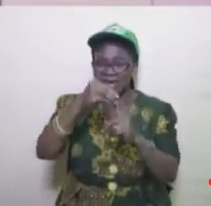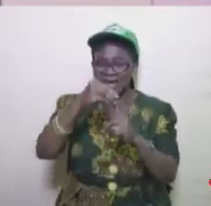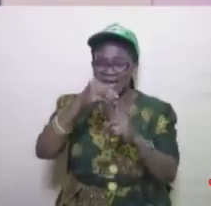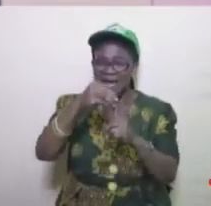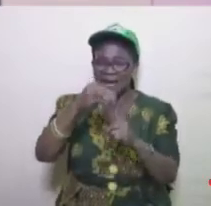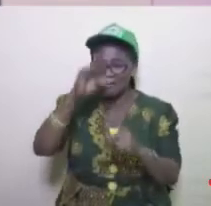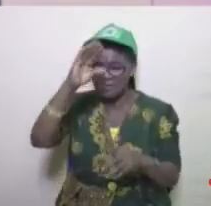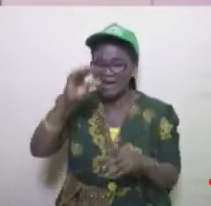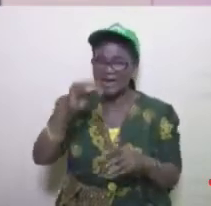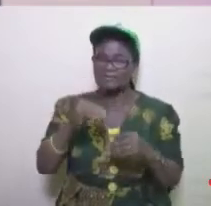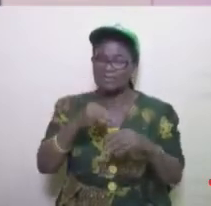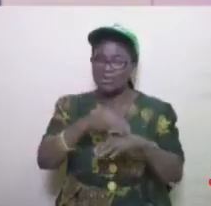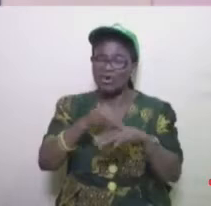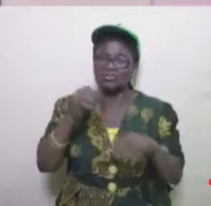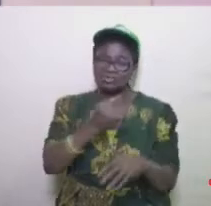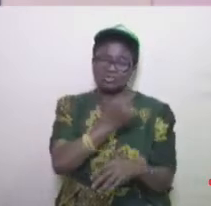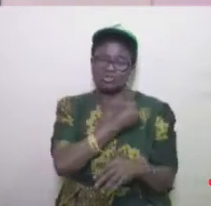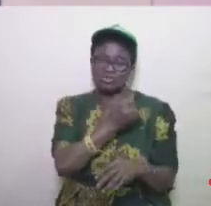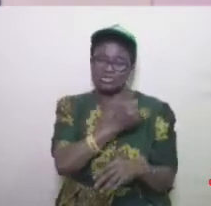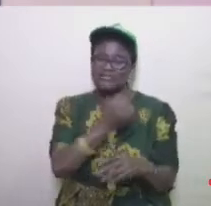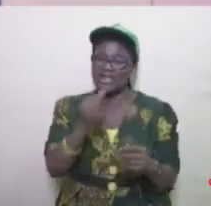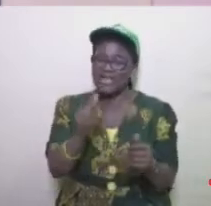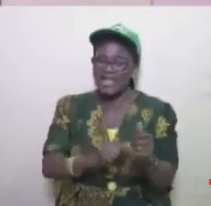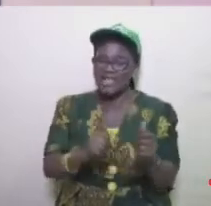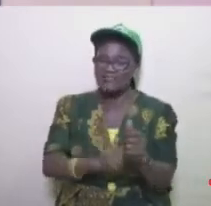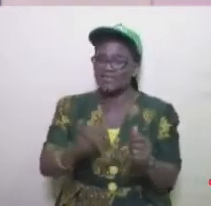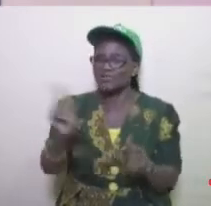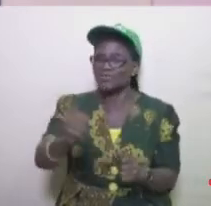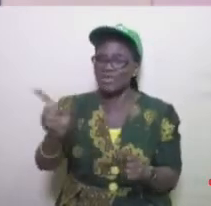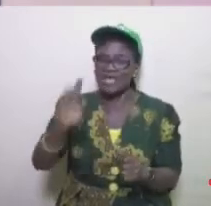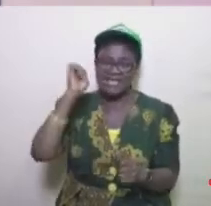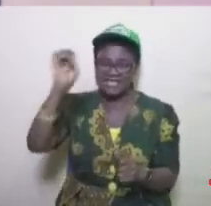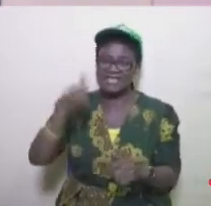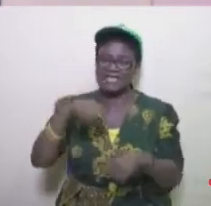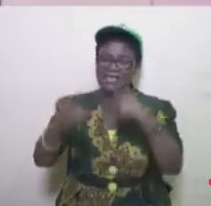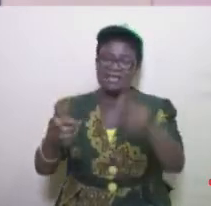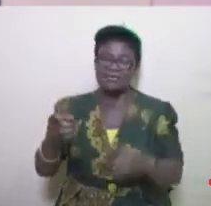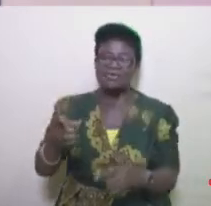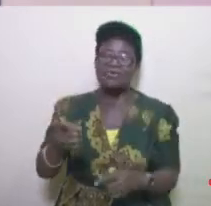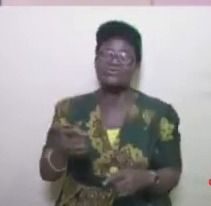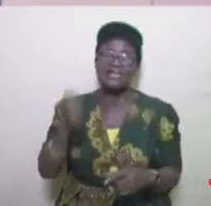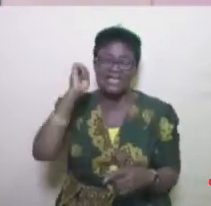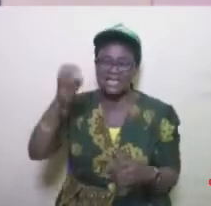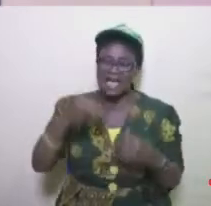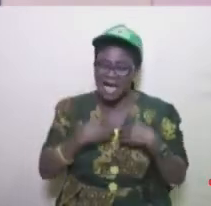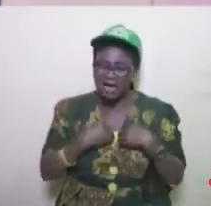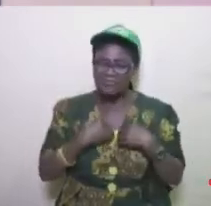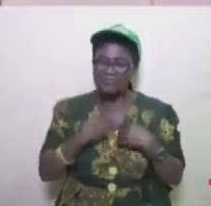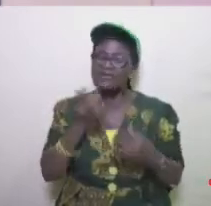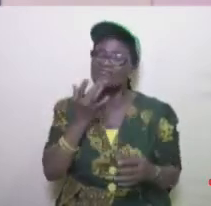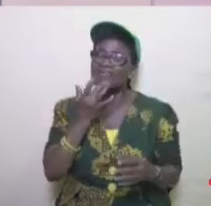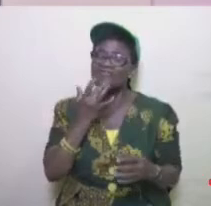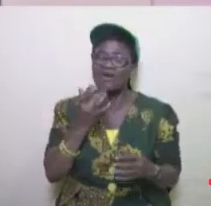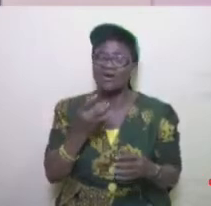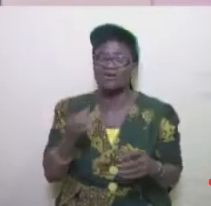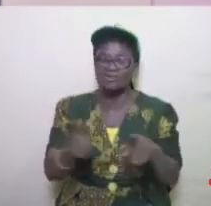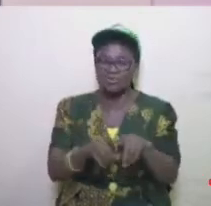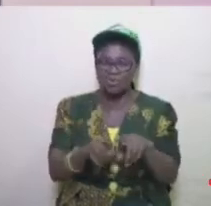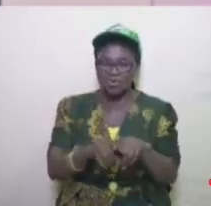this particular man called Joseph, everywhere he goes, he had favor.